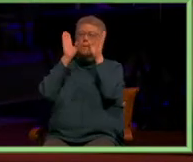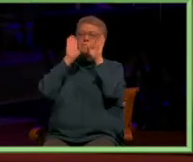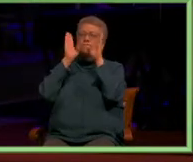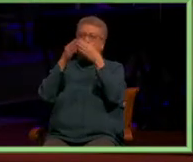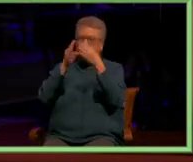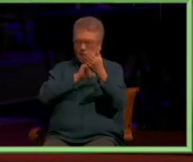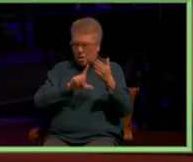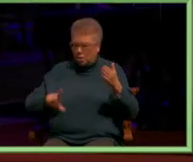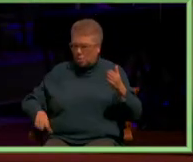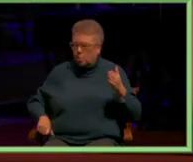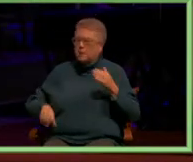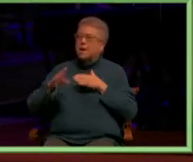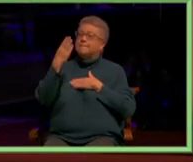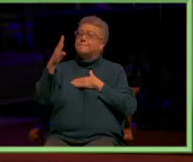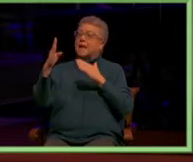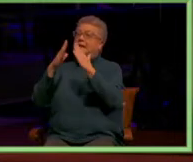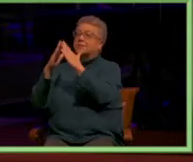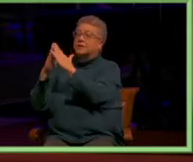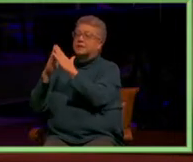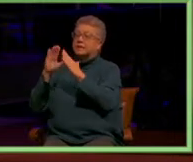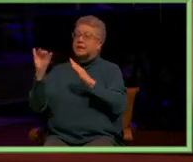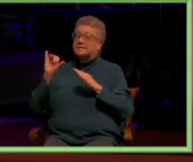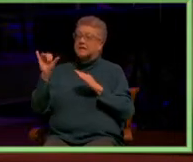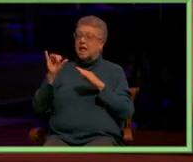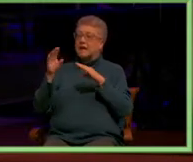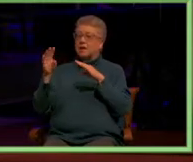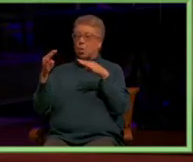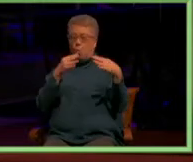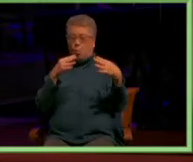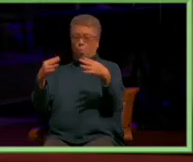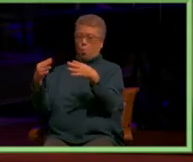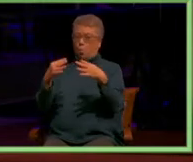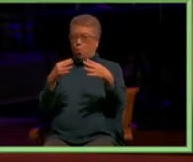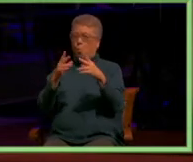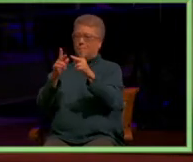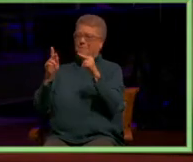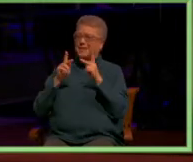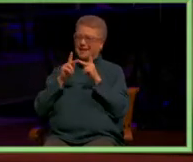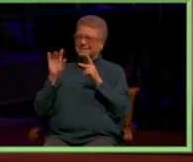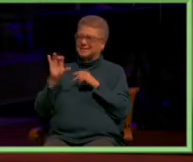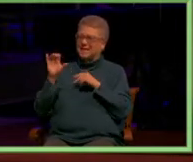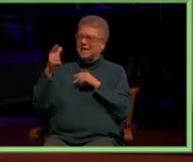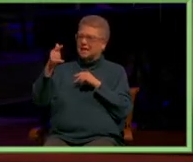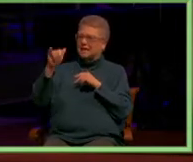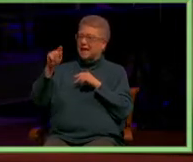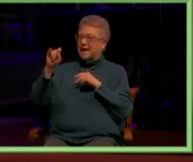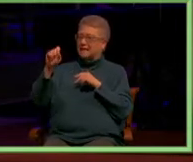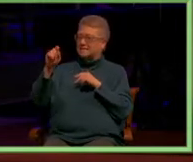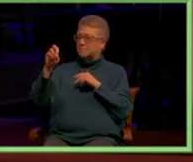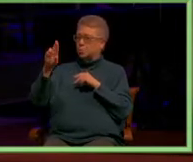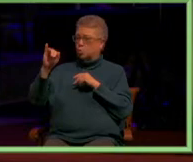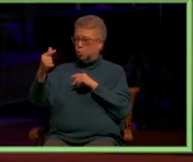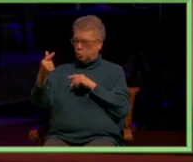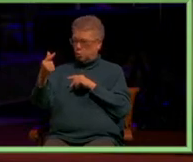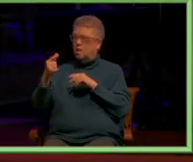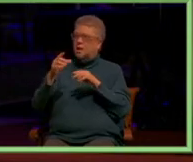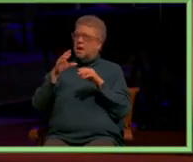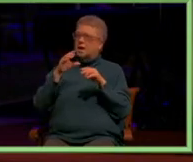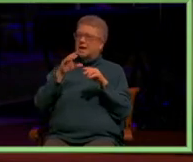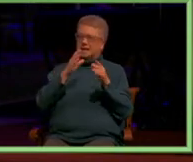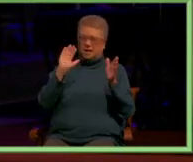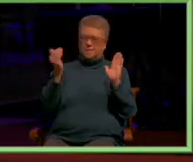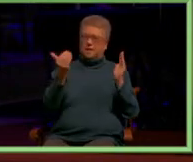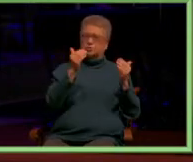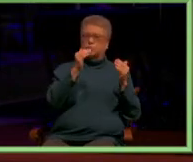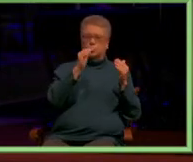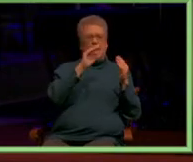Bethlehem is more like Gettysburg or Normandy than a Norman Rockwell picture. We think of